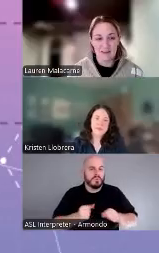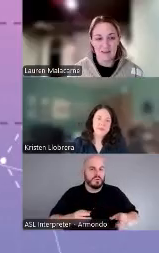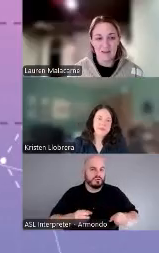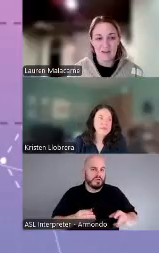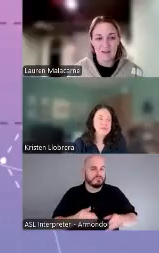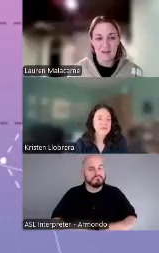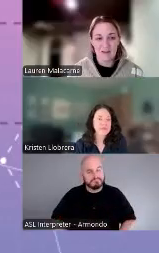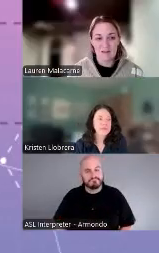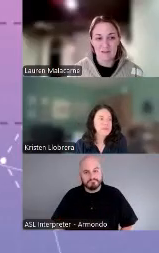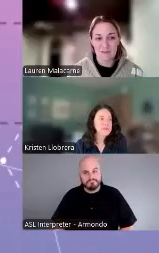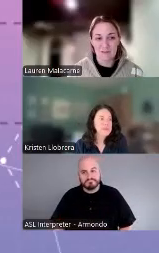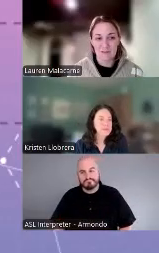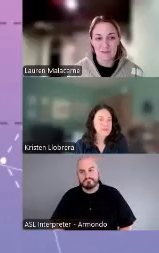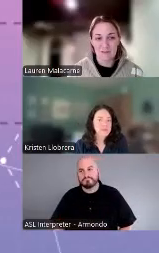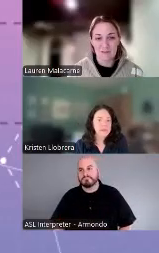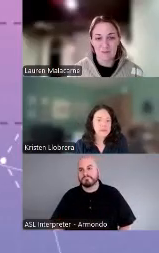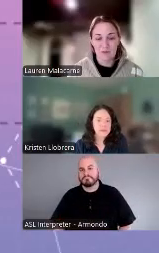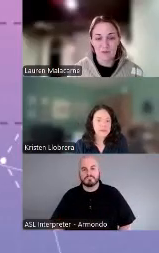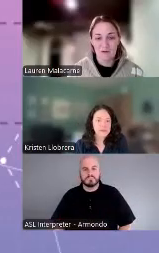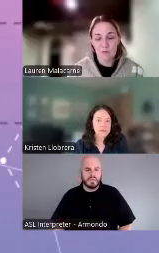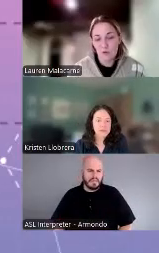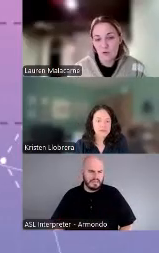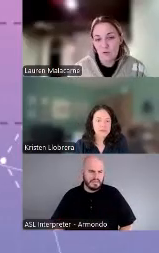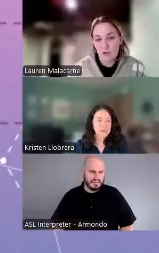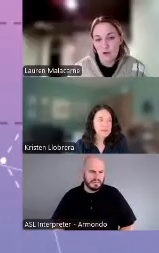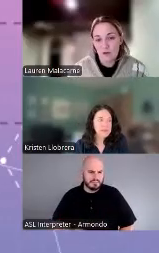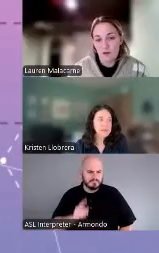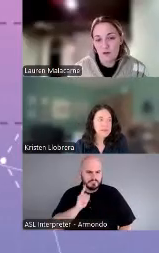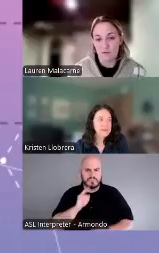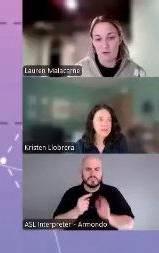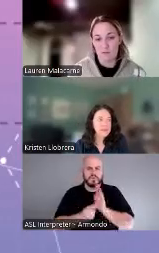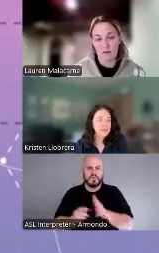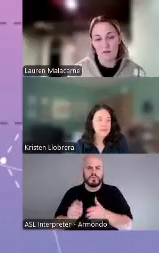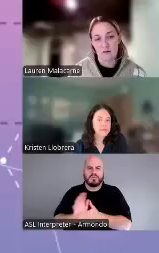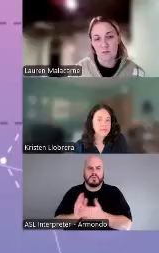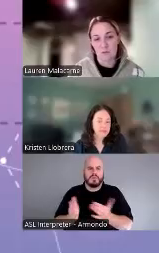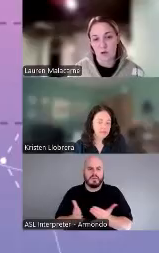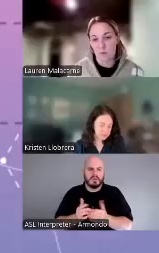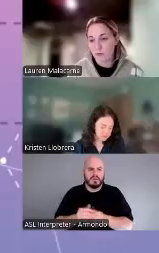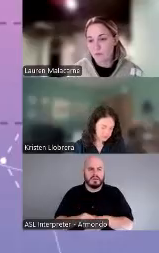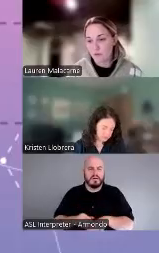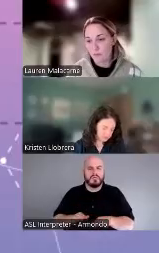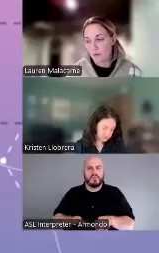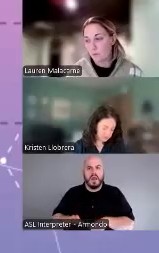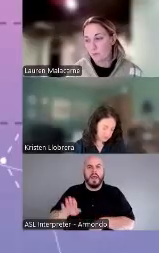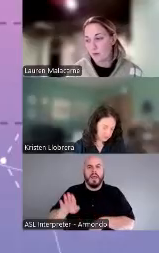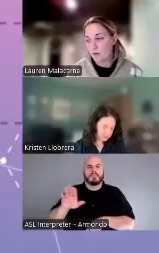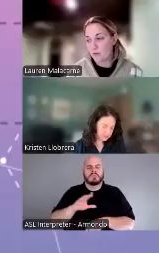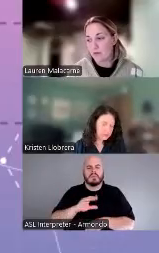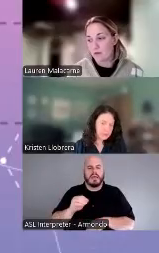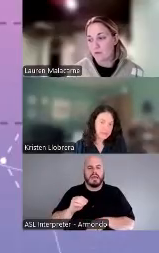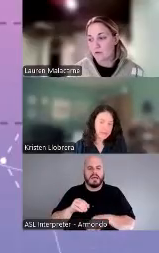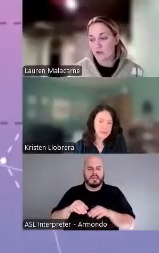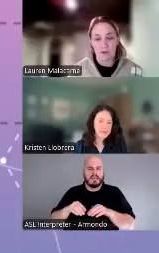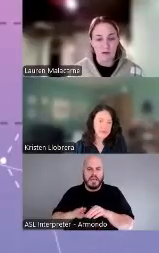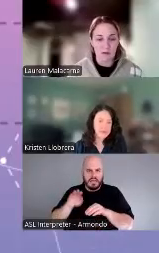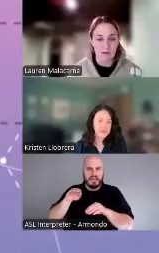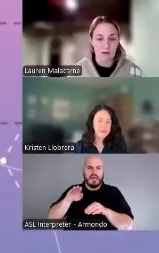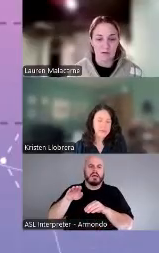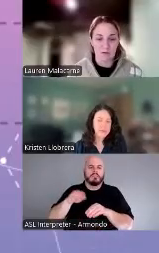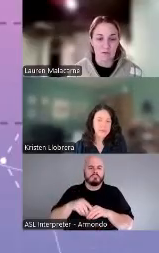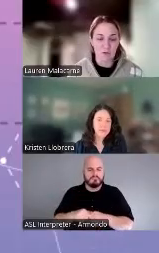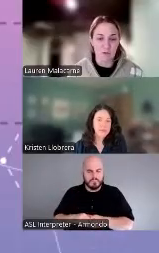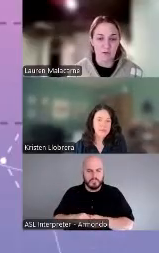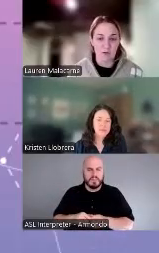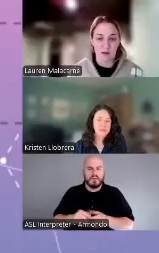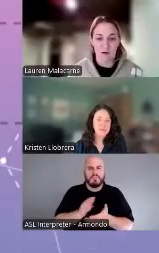I think, let's see. So we'll show a video here of ramps and inclines, and we'll talk briefly about playing language editing and kind of